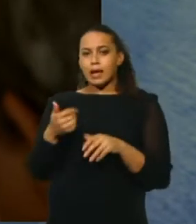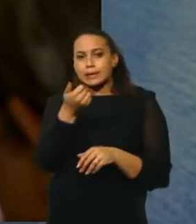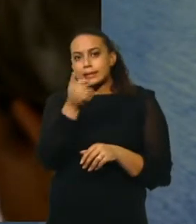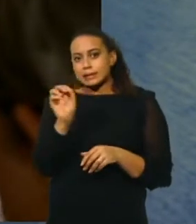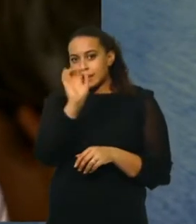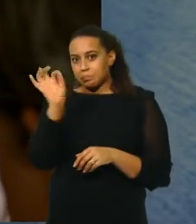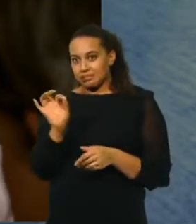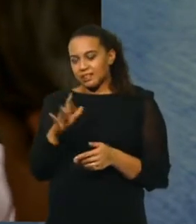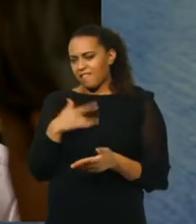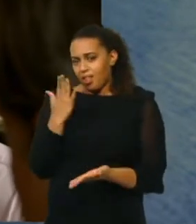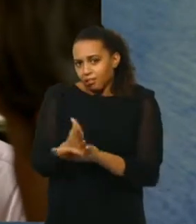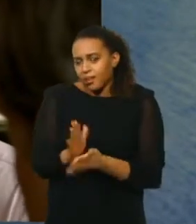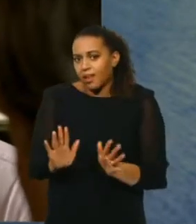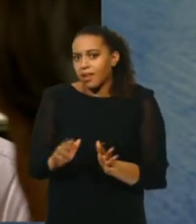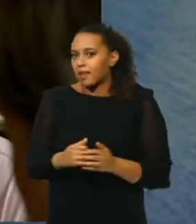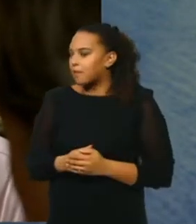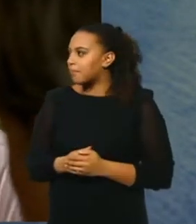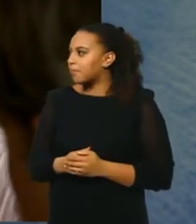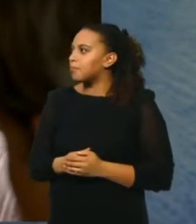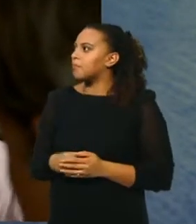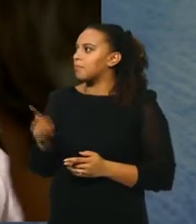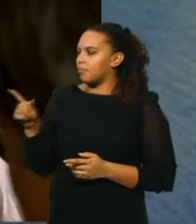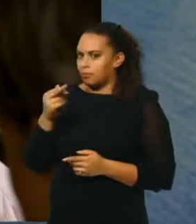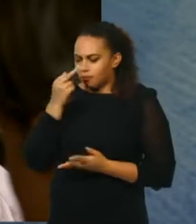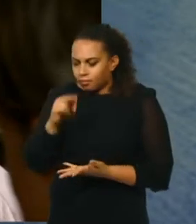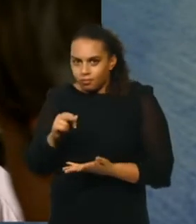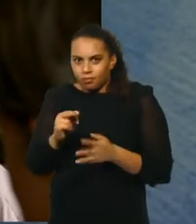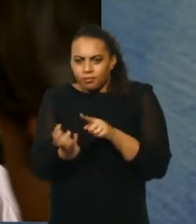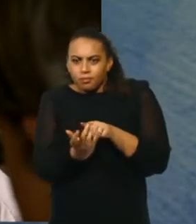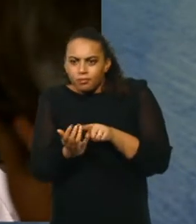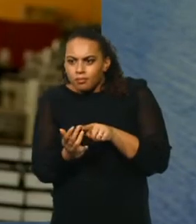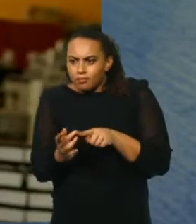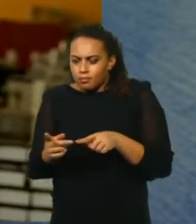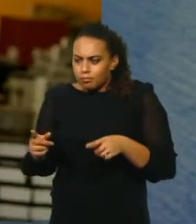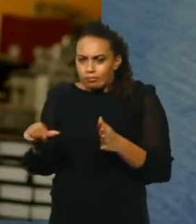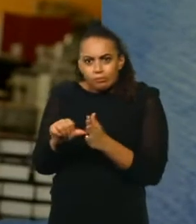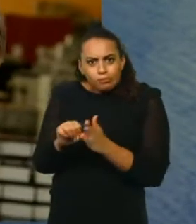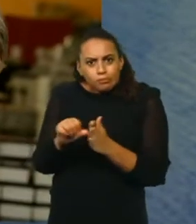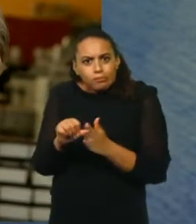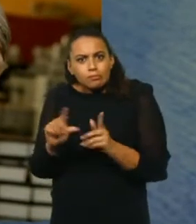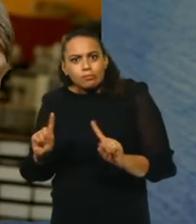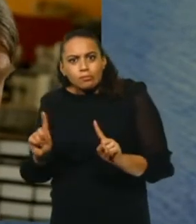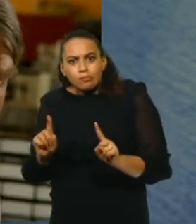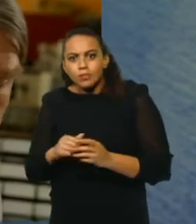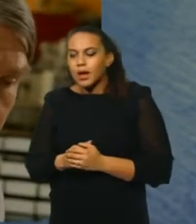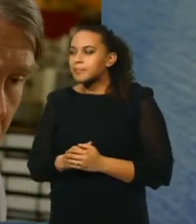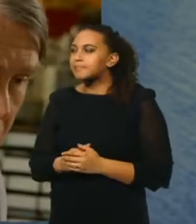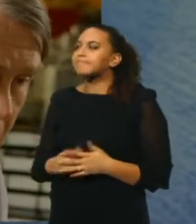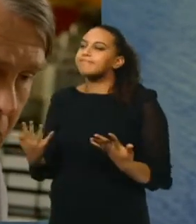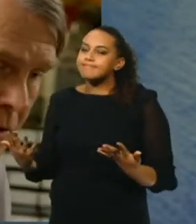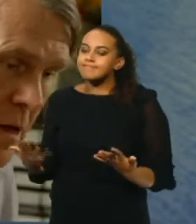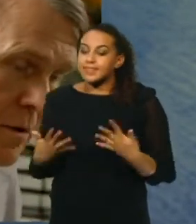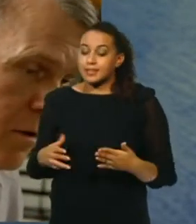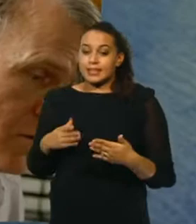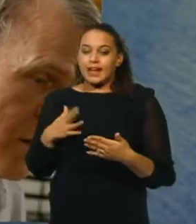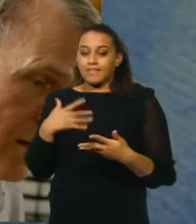were the challenges you faced in making virtual touch work? I think the sticking point at the moment is not